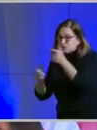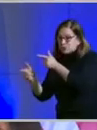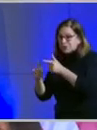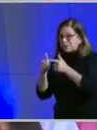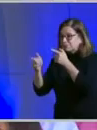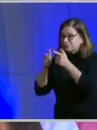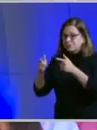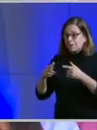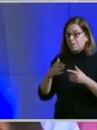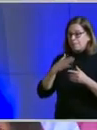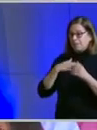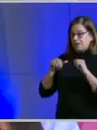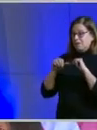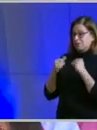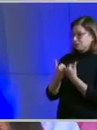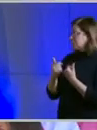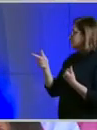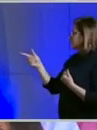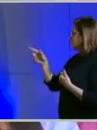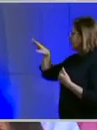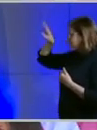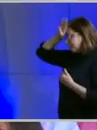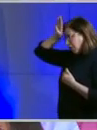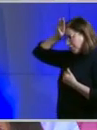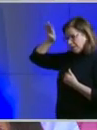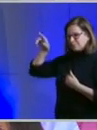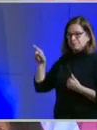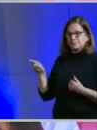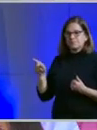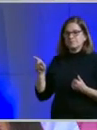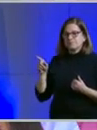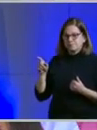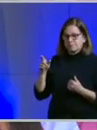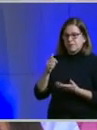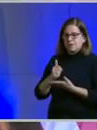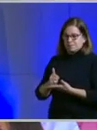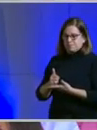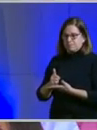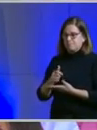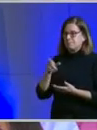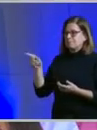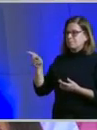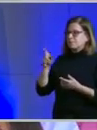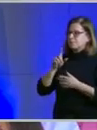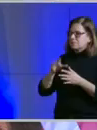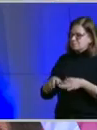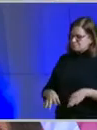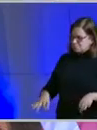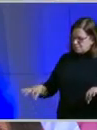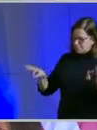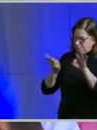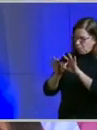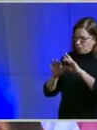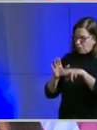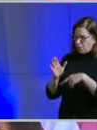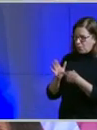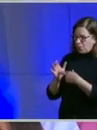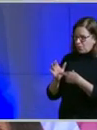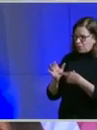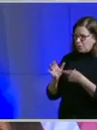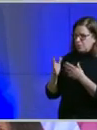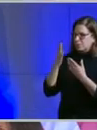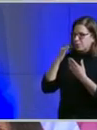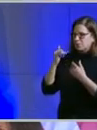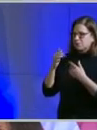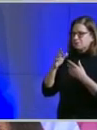Medical Services Department, plays a critical role in preventing the next homicide, and we do that by providing fast and effective